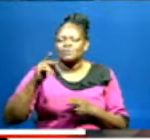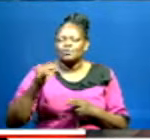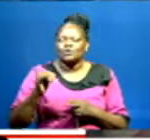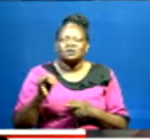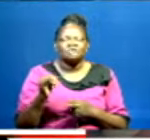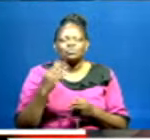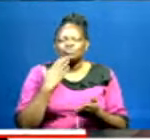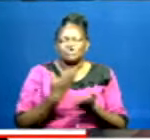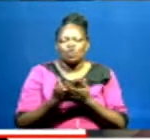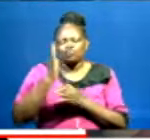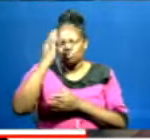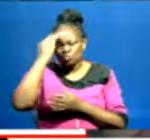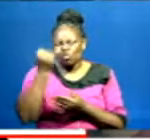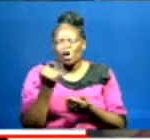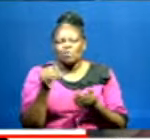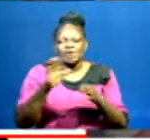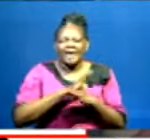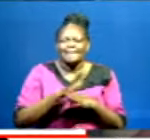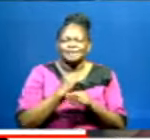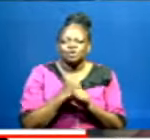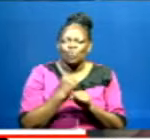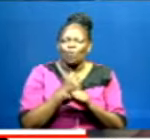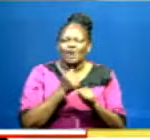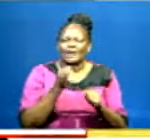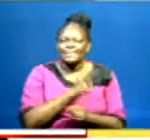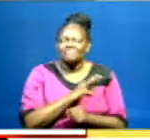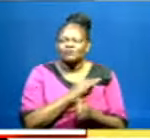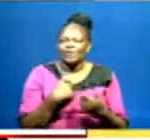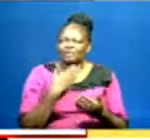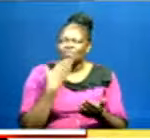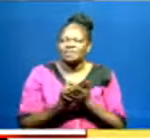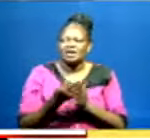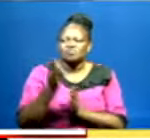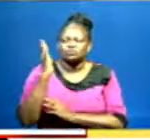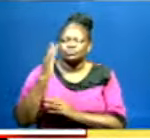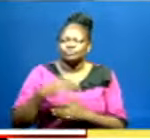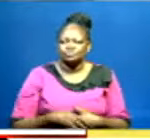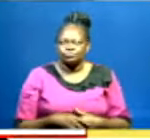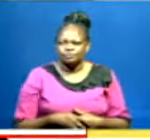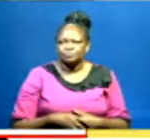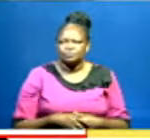kwa kazi. Tuapata faida, tuamshukuru Allah.